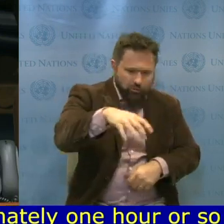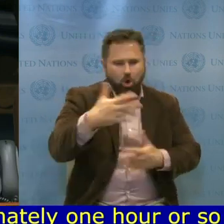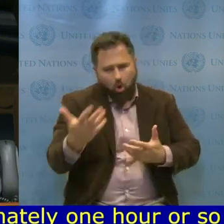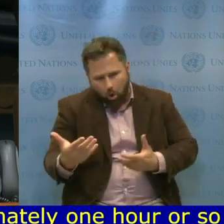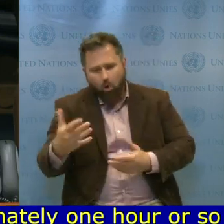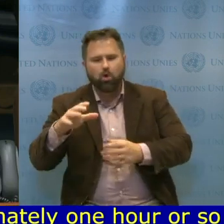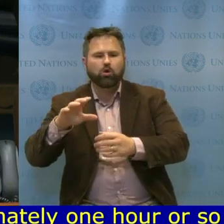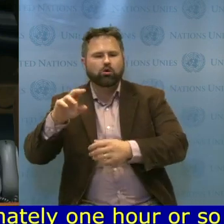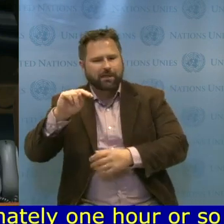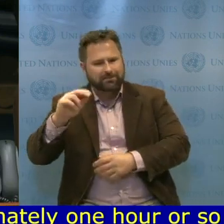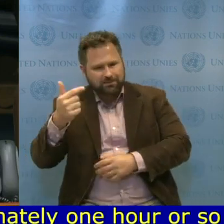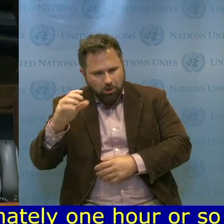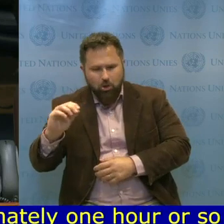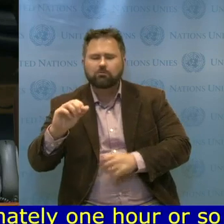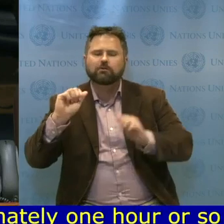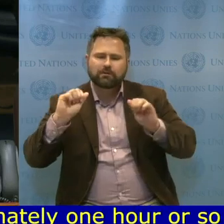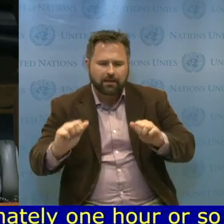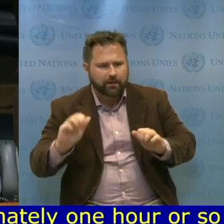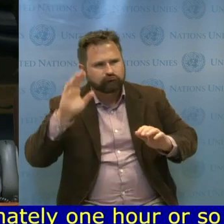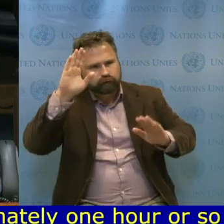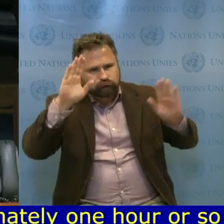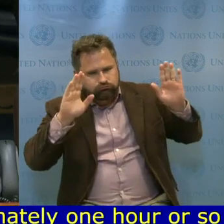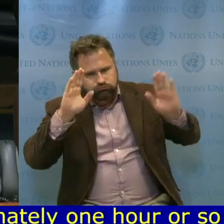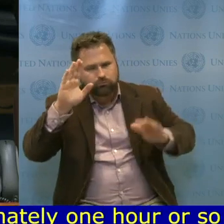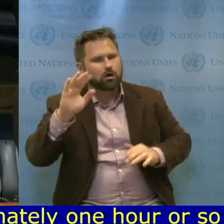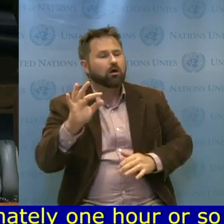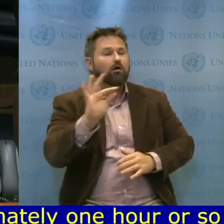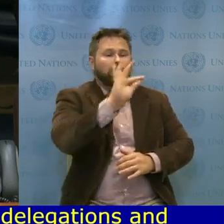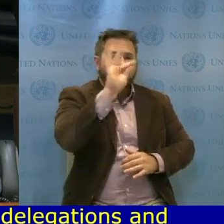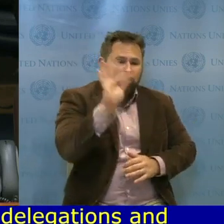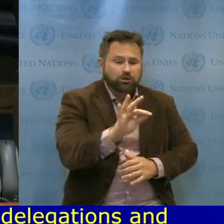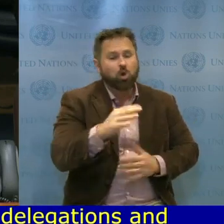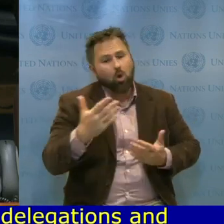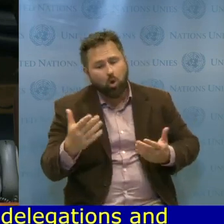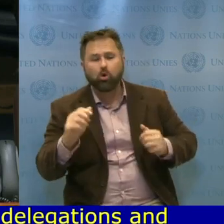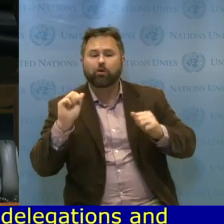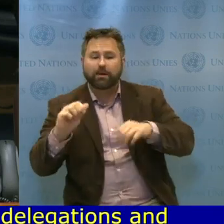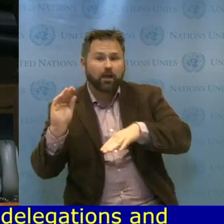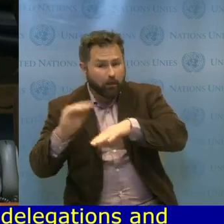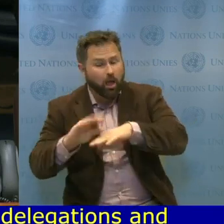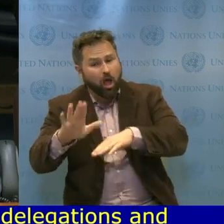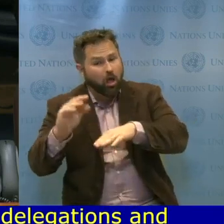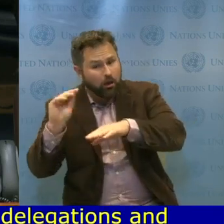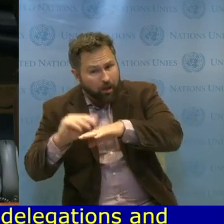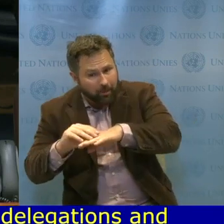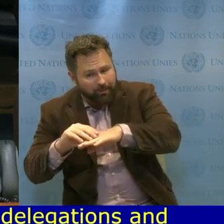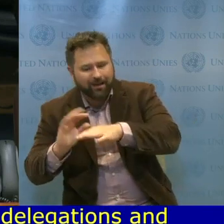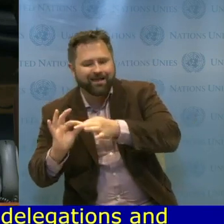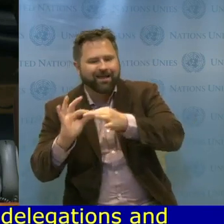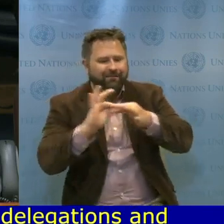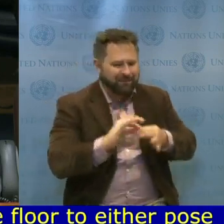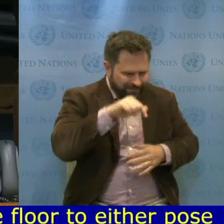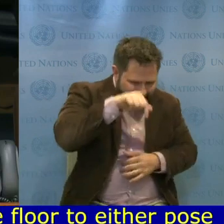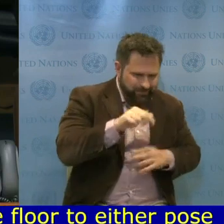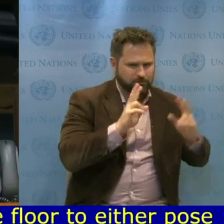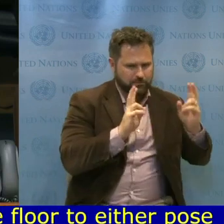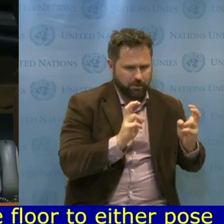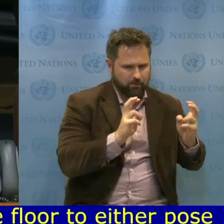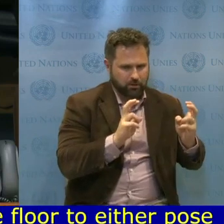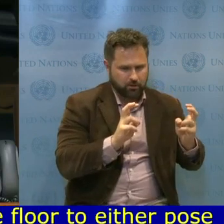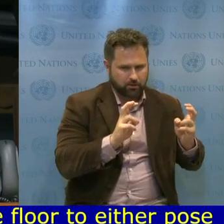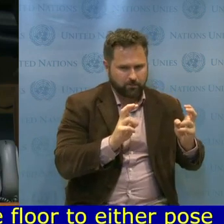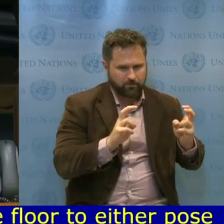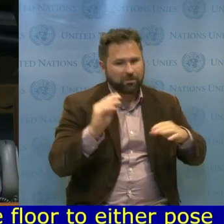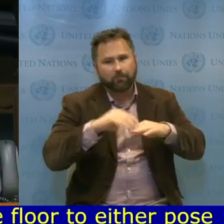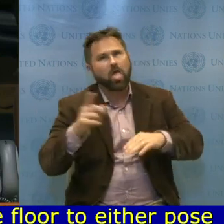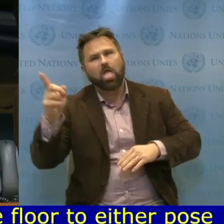pose specific questions to panelists or make a brief comment relevant to the current topic in this roundtable. To